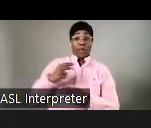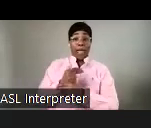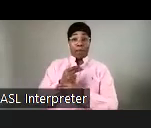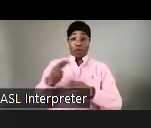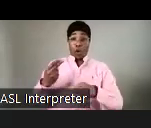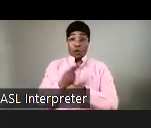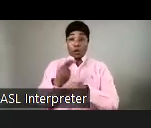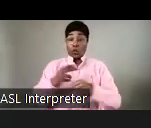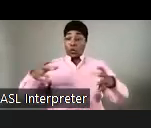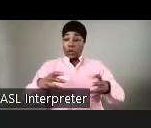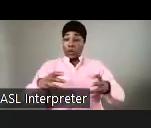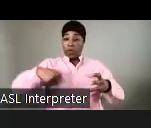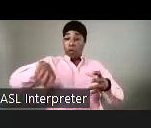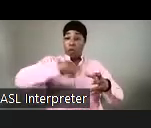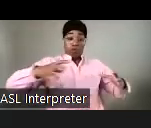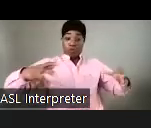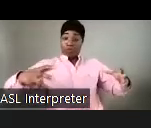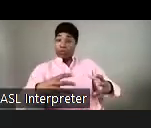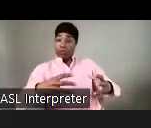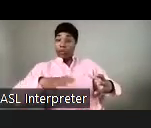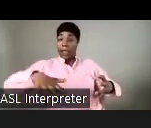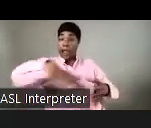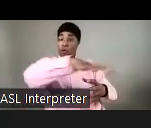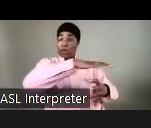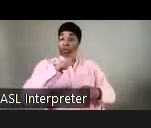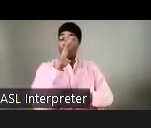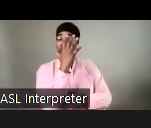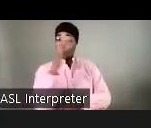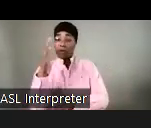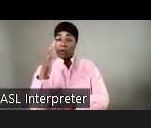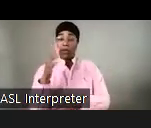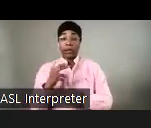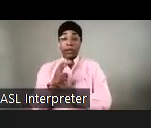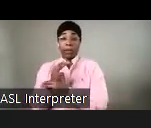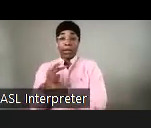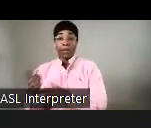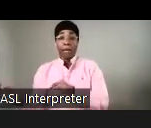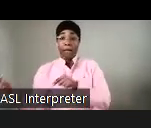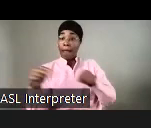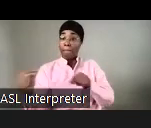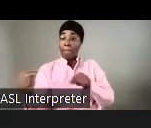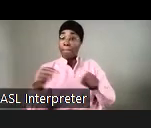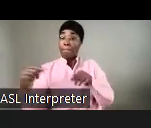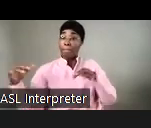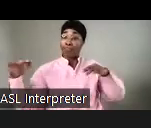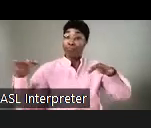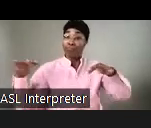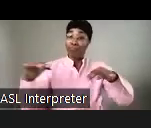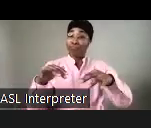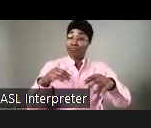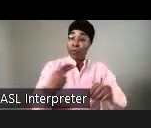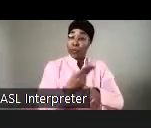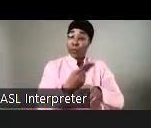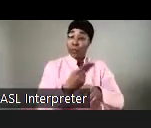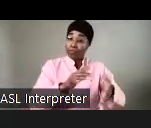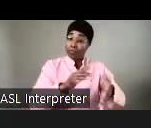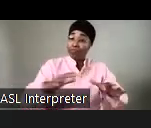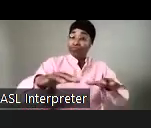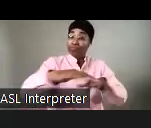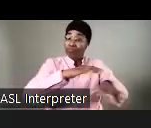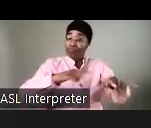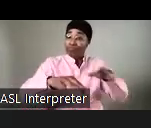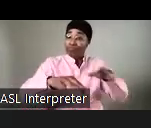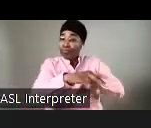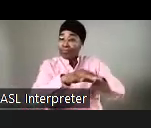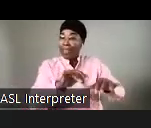quite a few of them, and I know our wildlife biologist is really, really excited. So some of the outcomes we saw here, I mean,